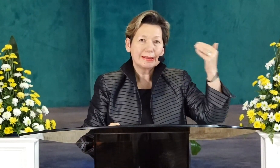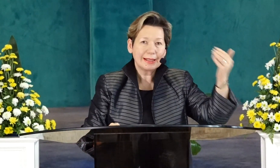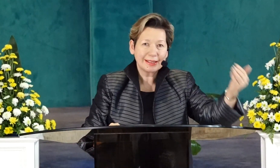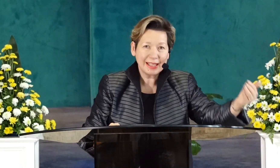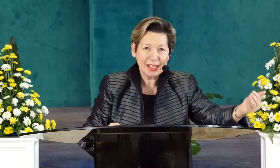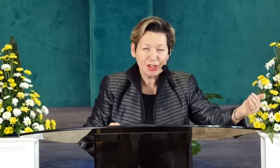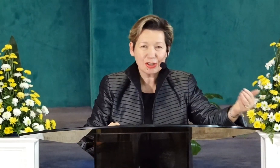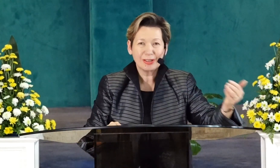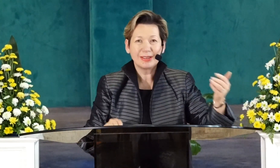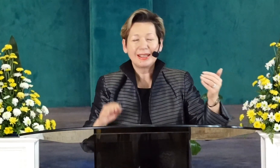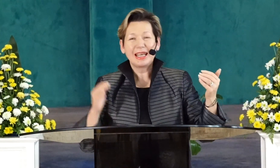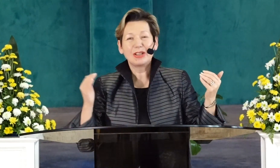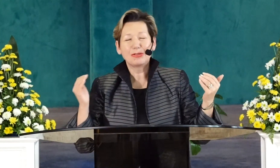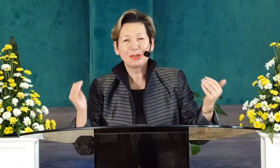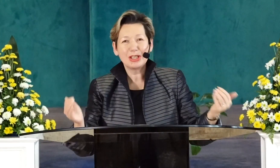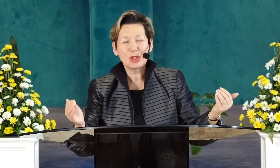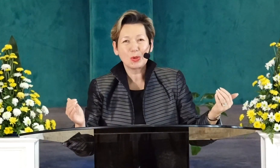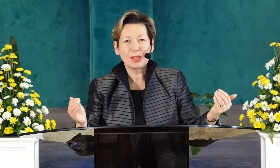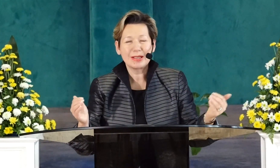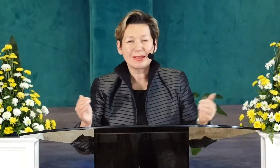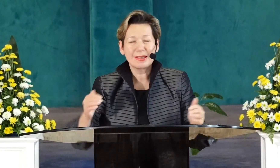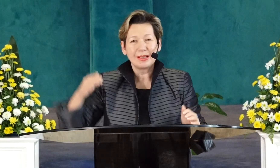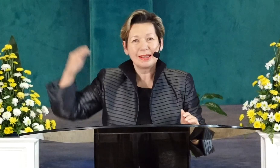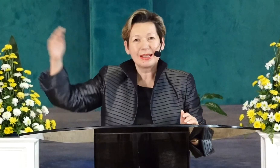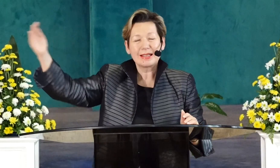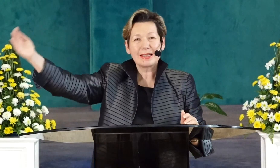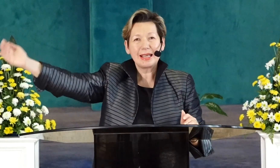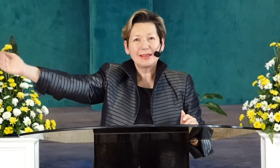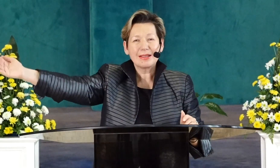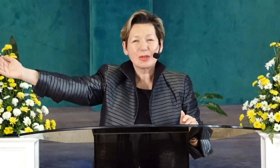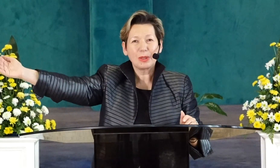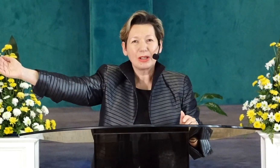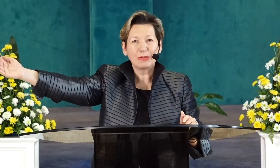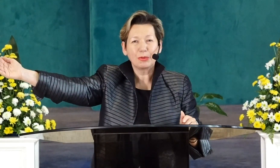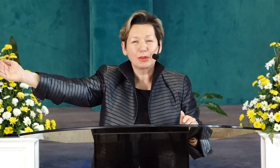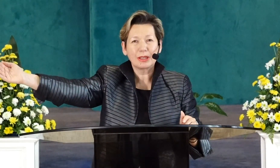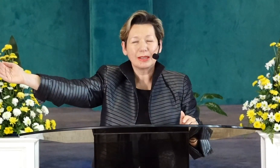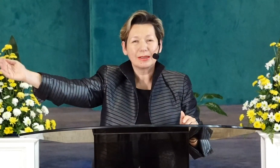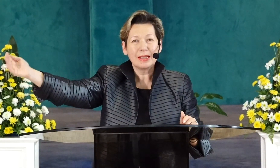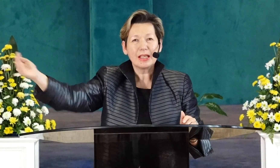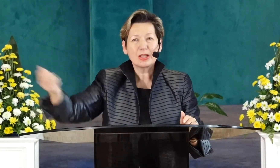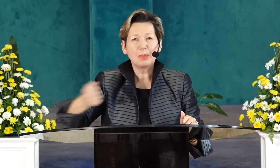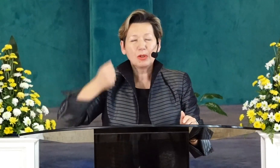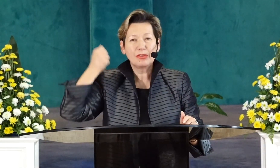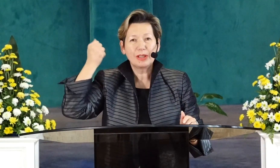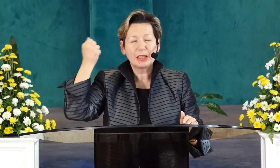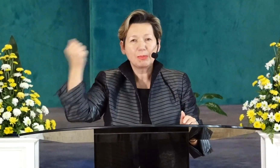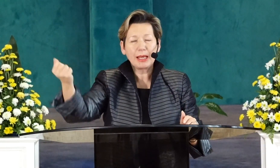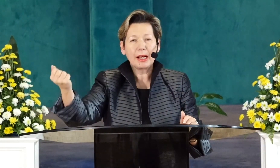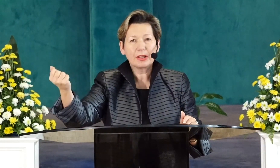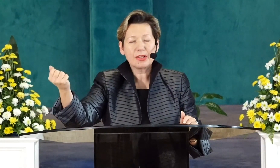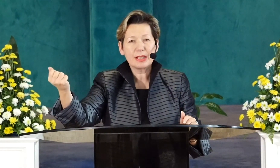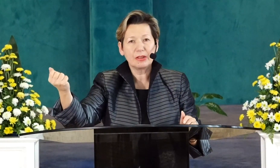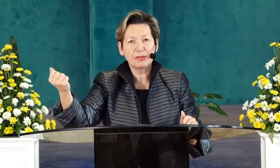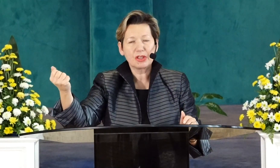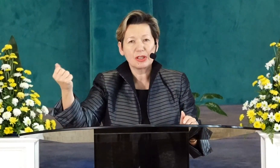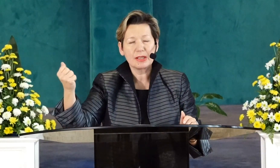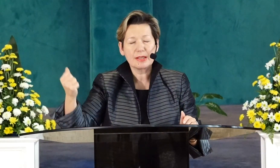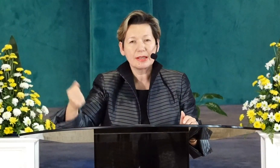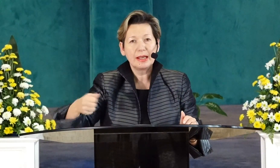is delegation and free choice, Satan's way of working is motivated by